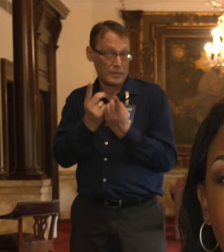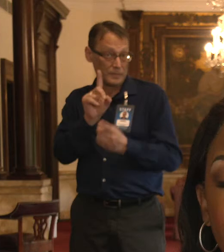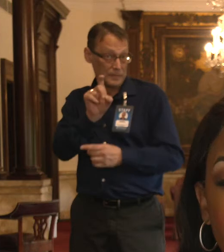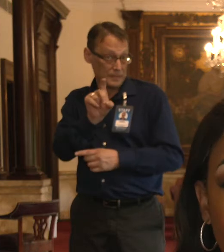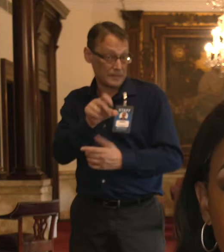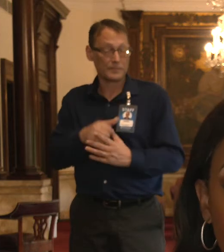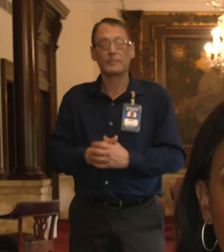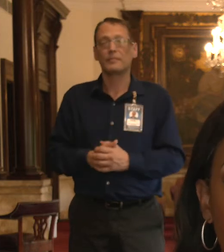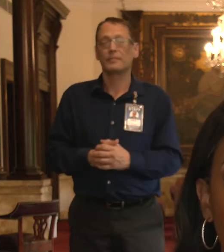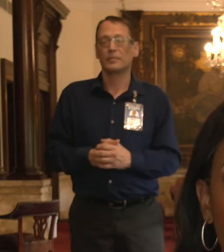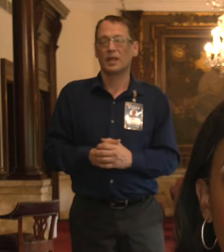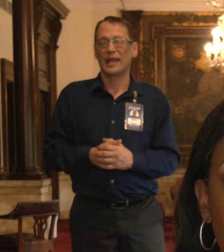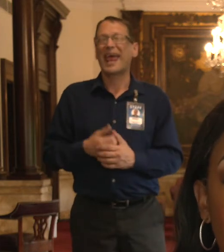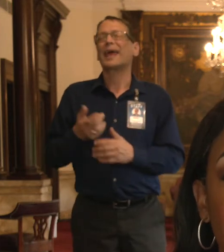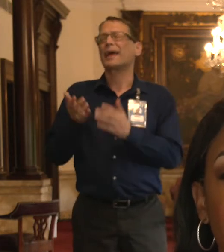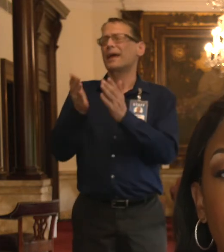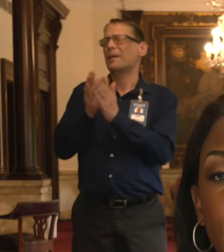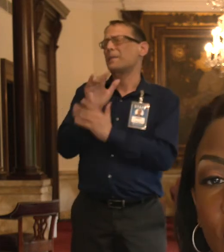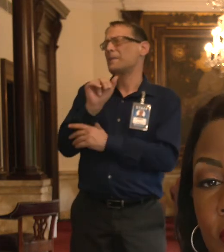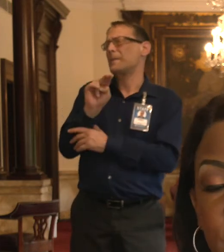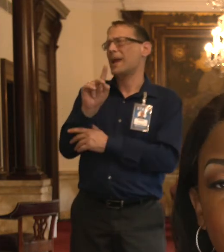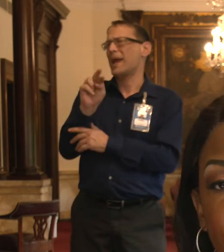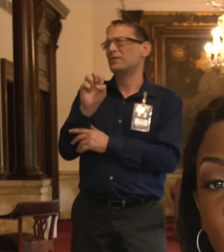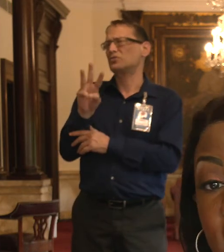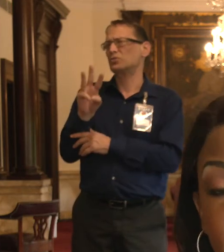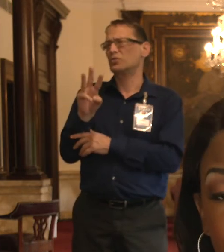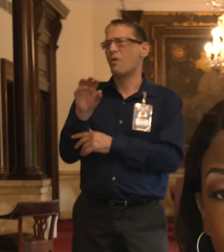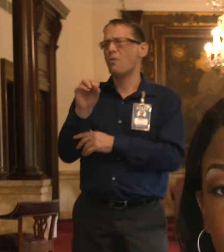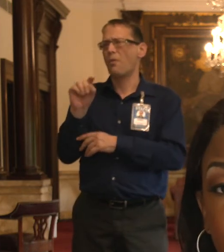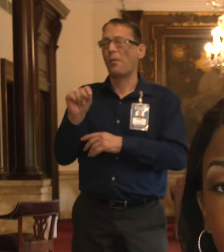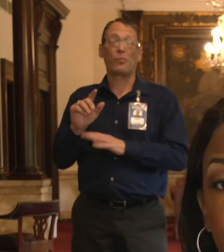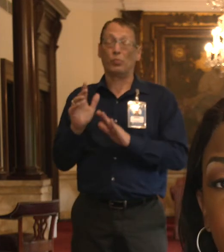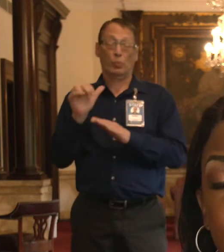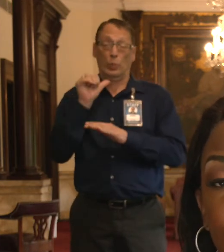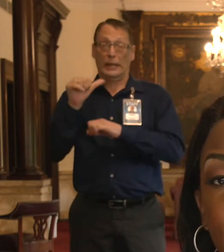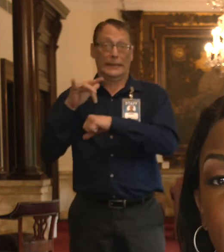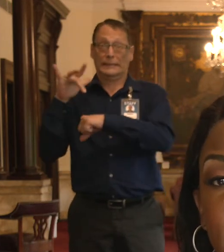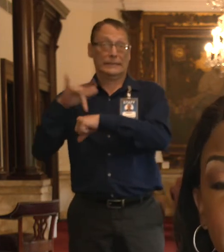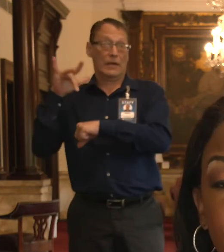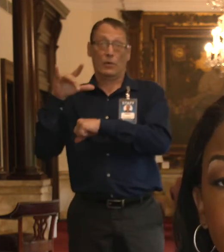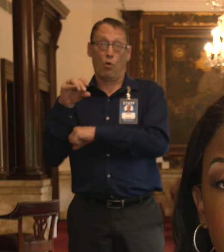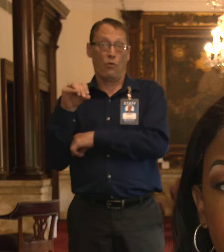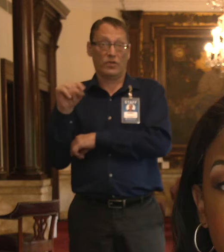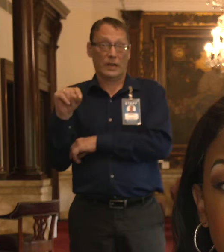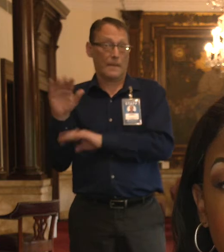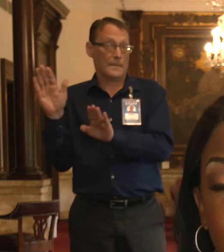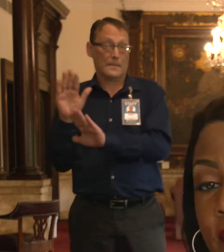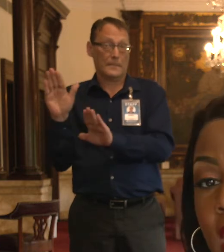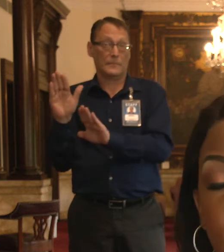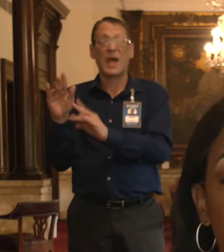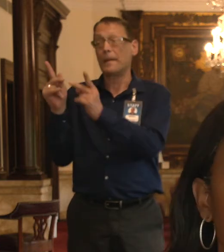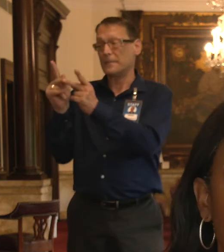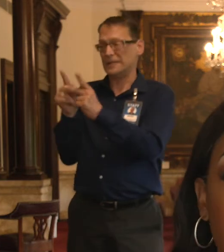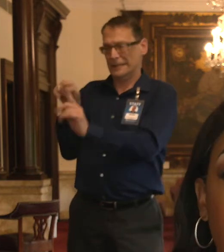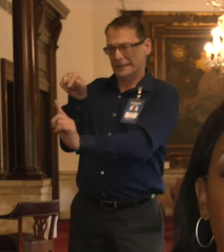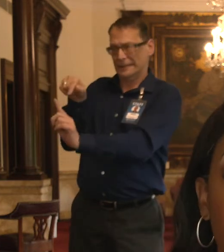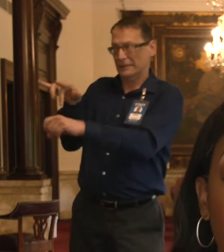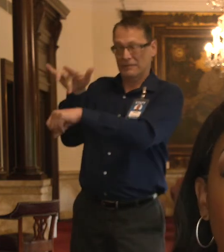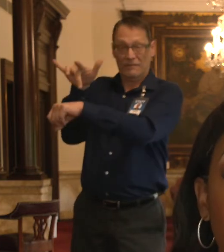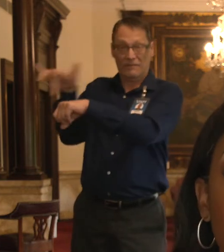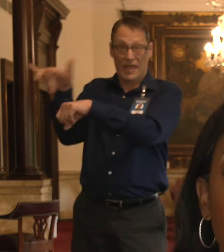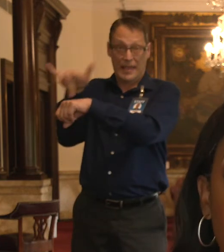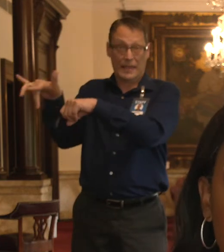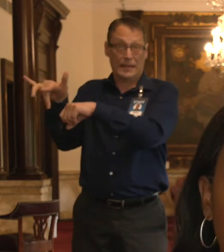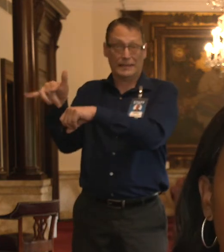So Andrew wants to know about overtime. No overtime was touched. These were simply vacant positions that have gone vacant